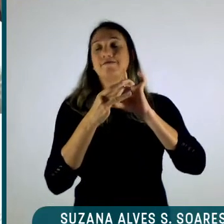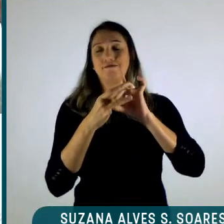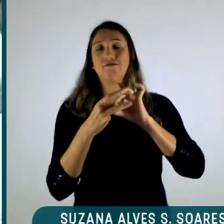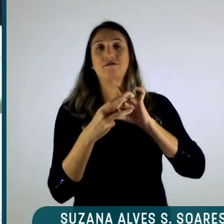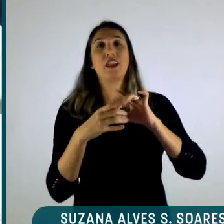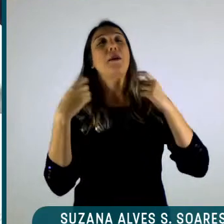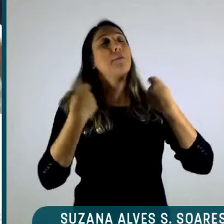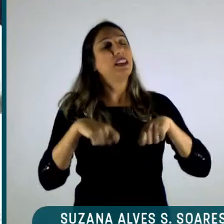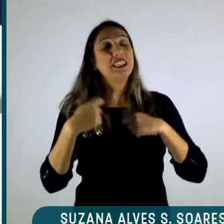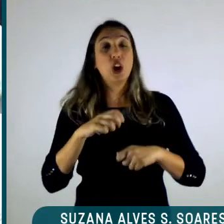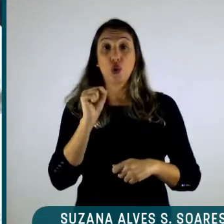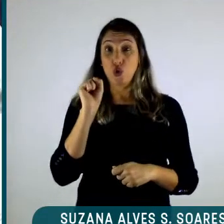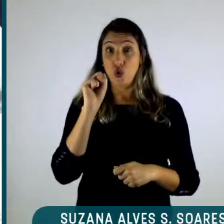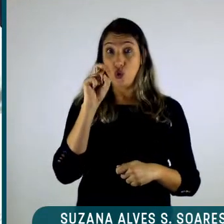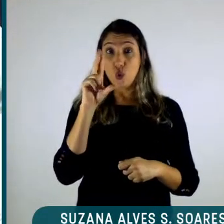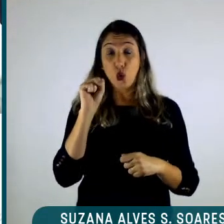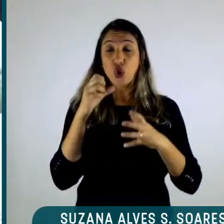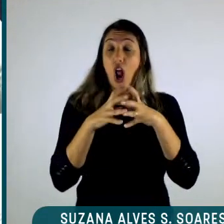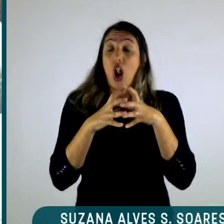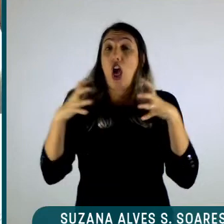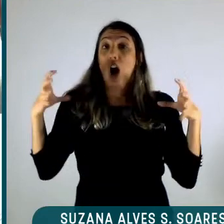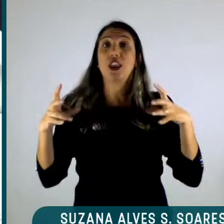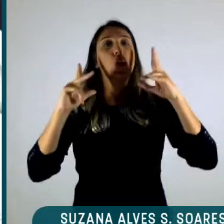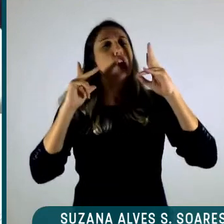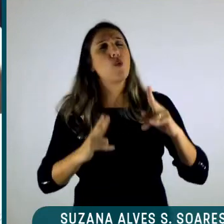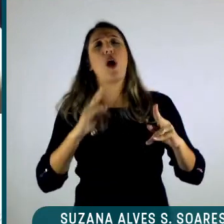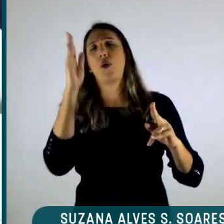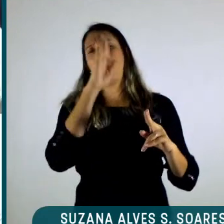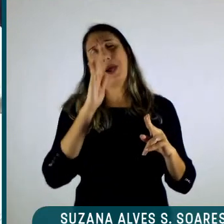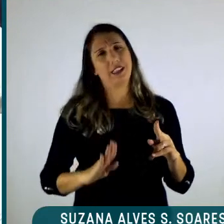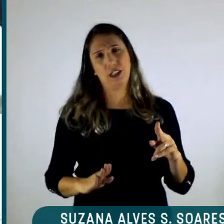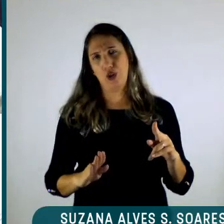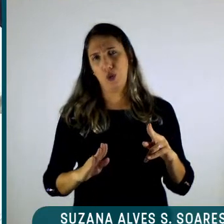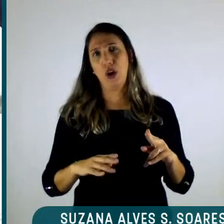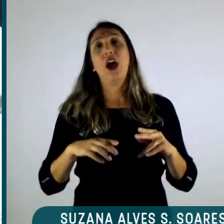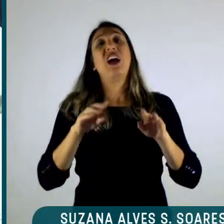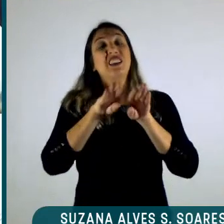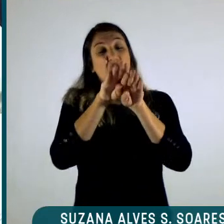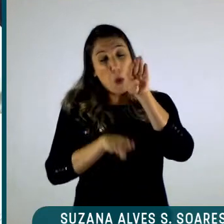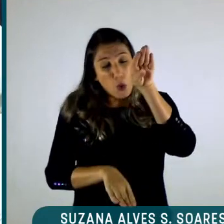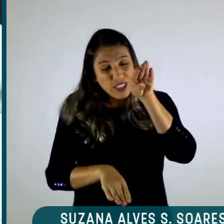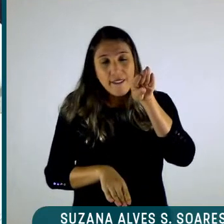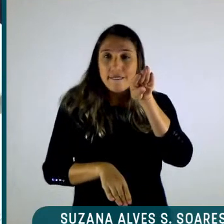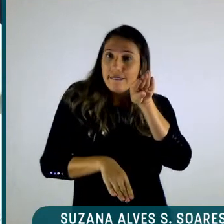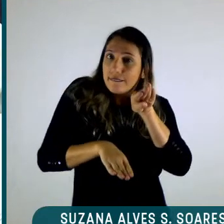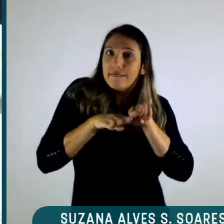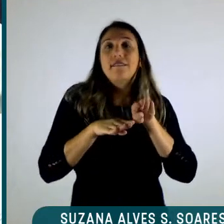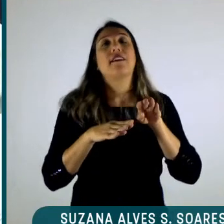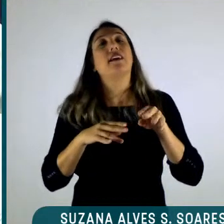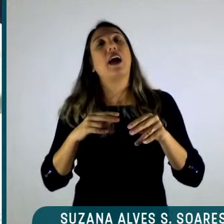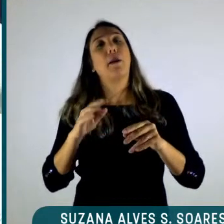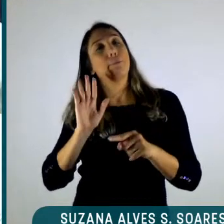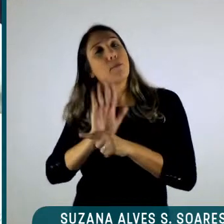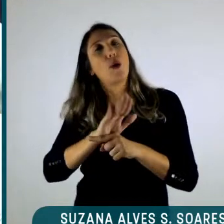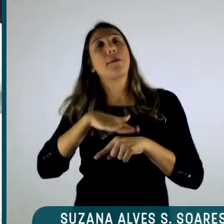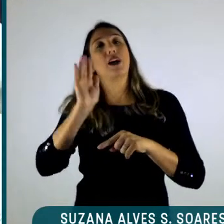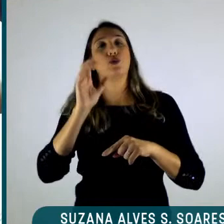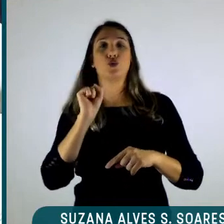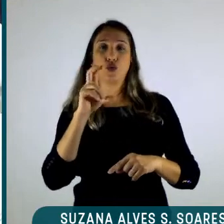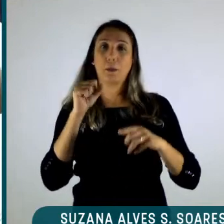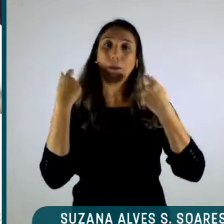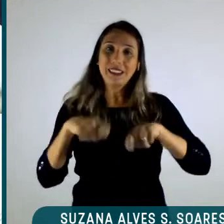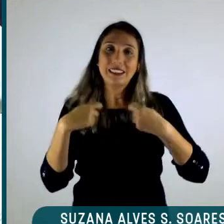together. We need to have the health system the size of Brazil and the size of the inequality Brazil